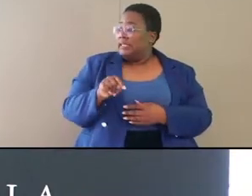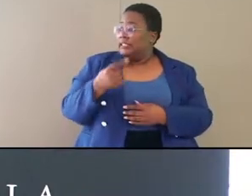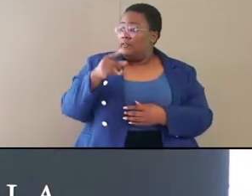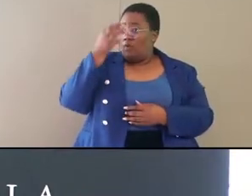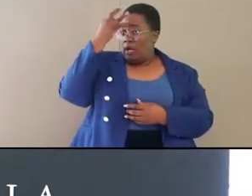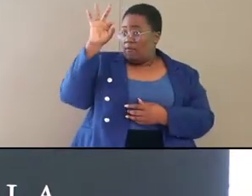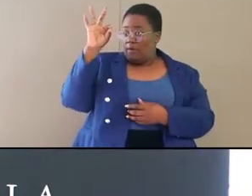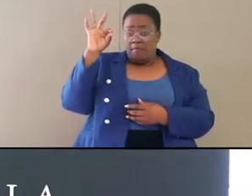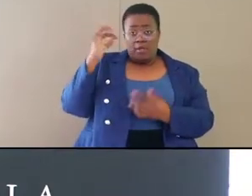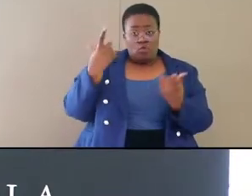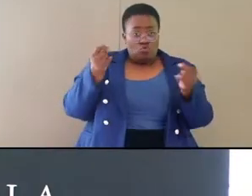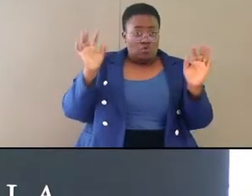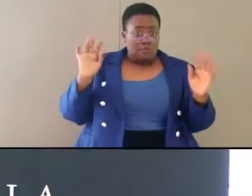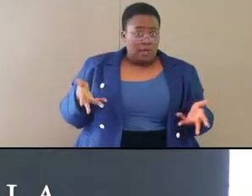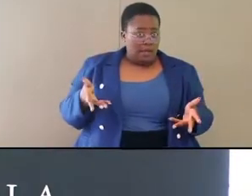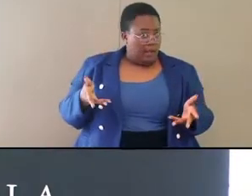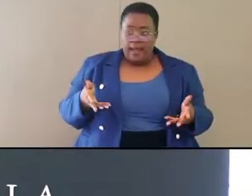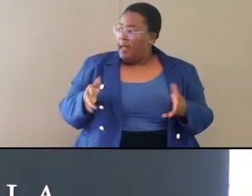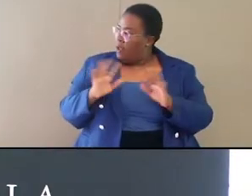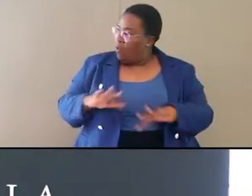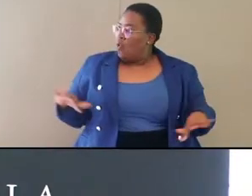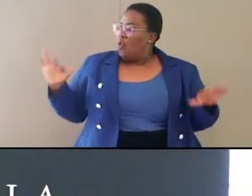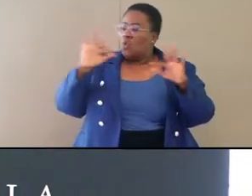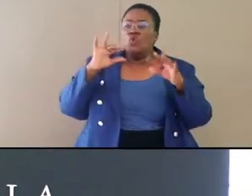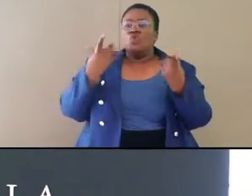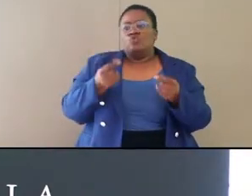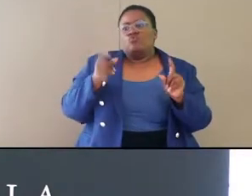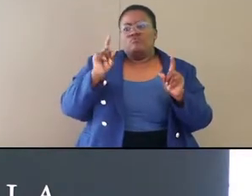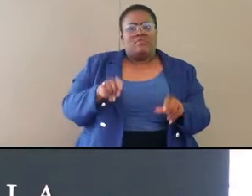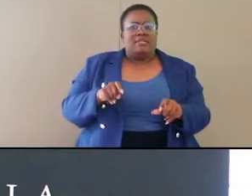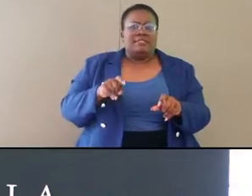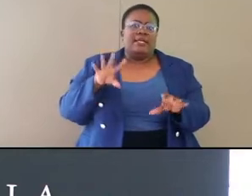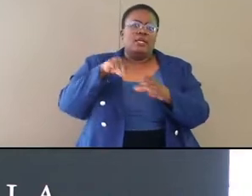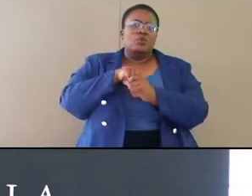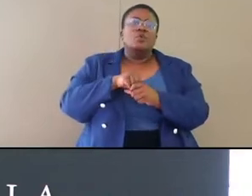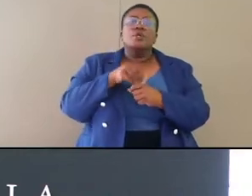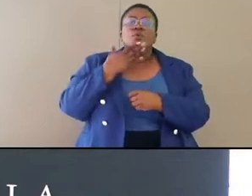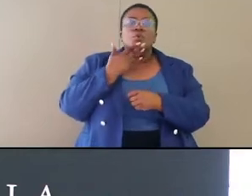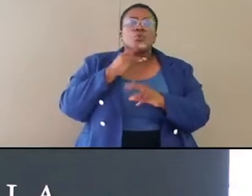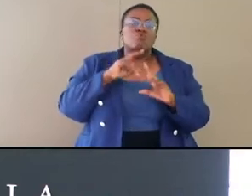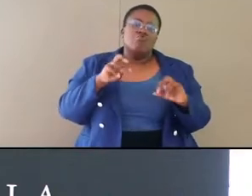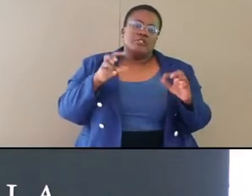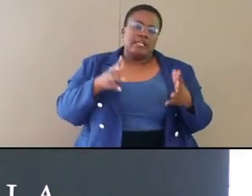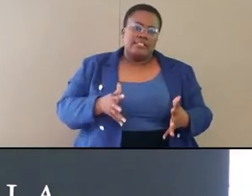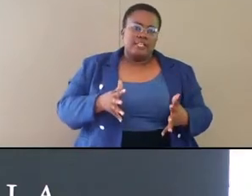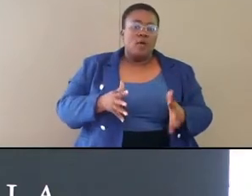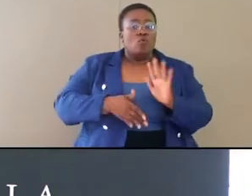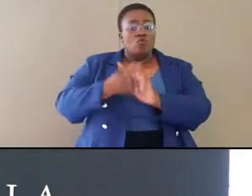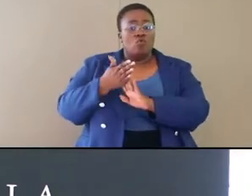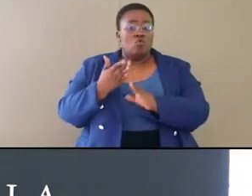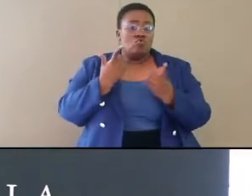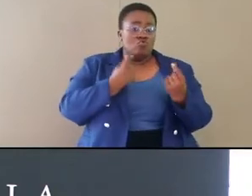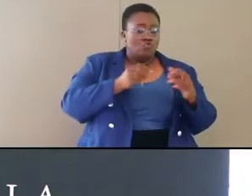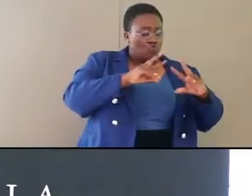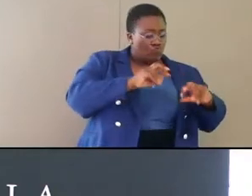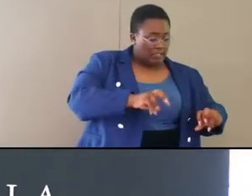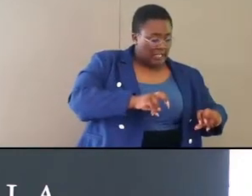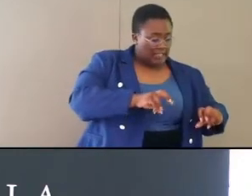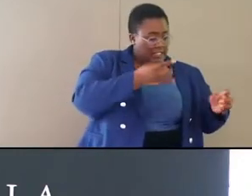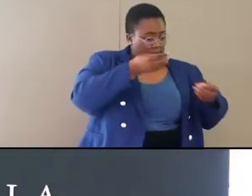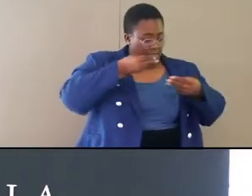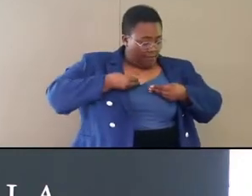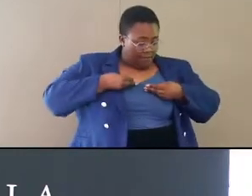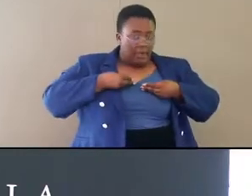government to do, it is for all of us to do, including the researchers, who will go and do the research, tell us the